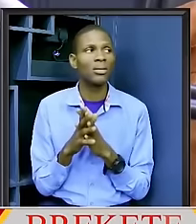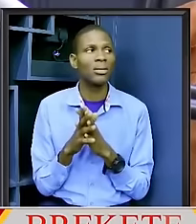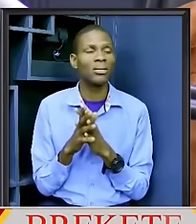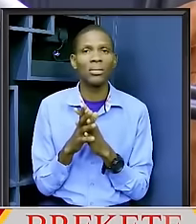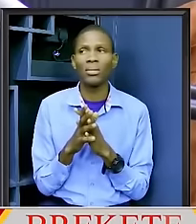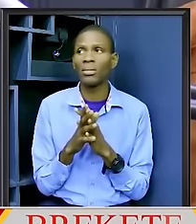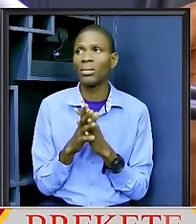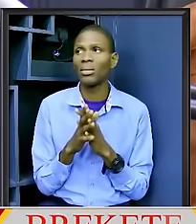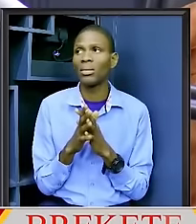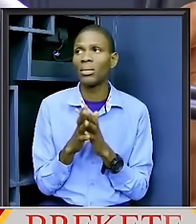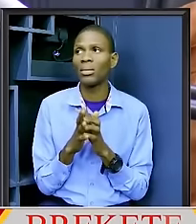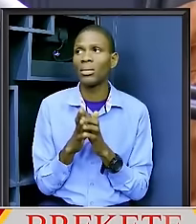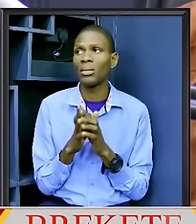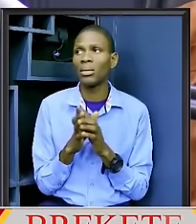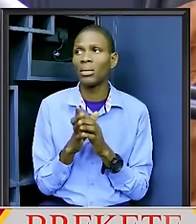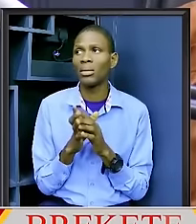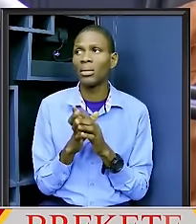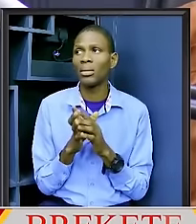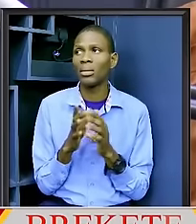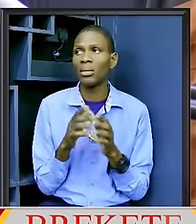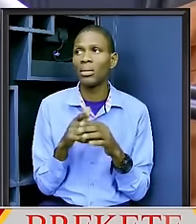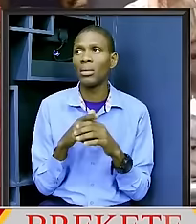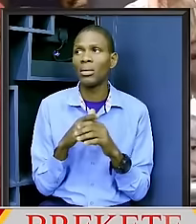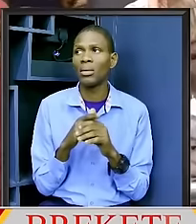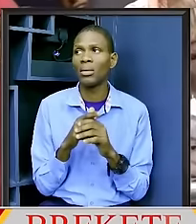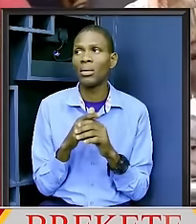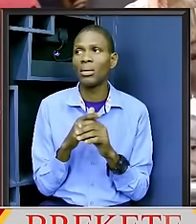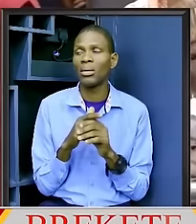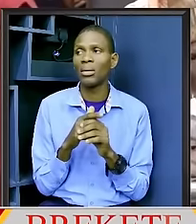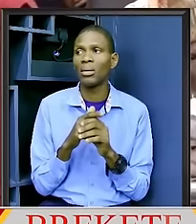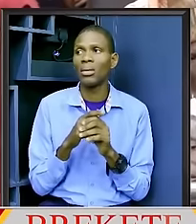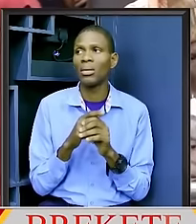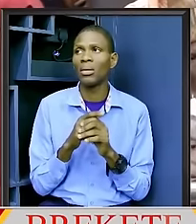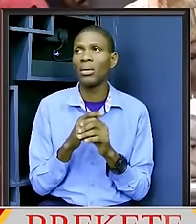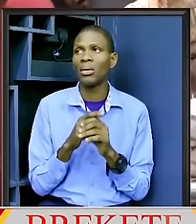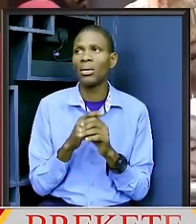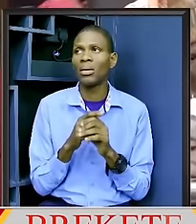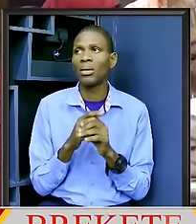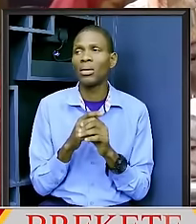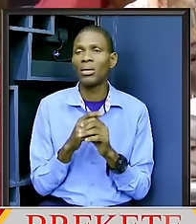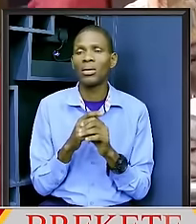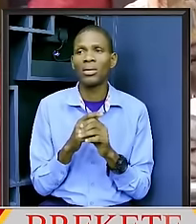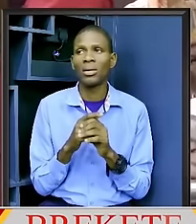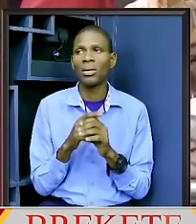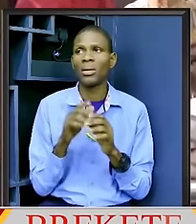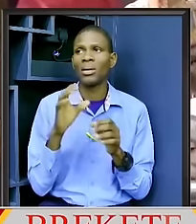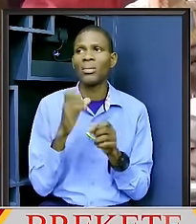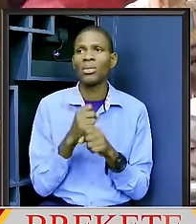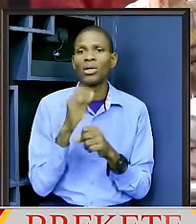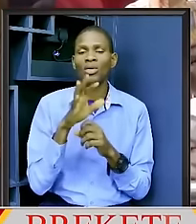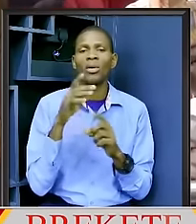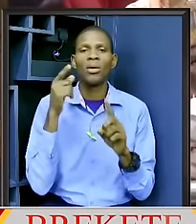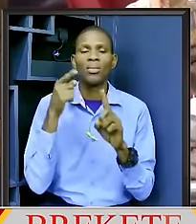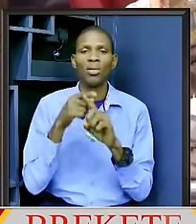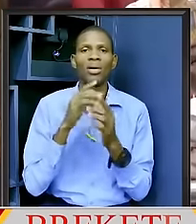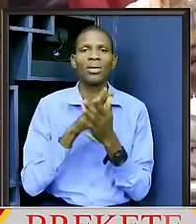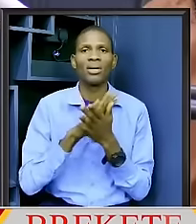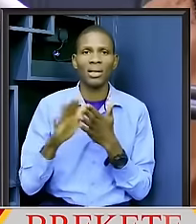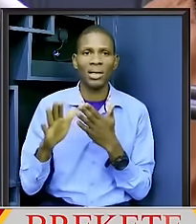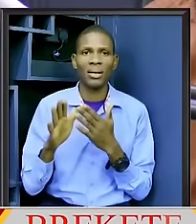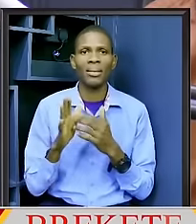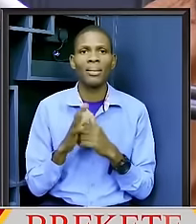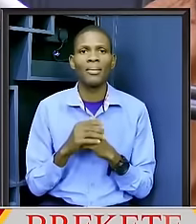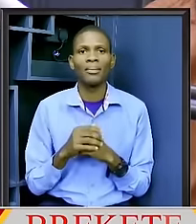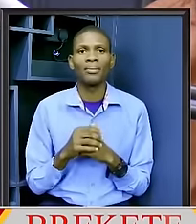talk, please. Sir, I'm just trying. I'm trying just to explain. Myself. Make your points clear. Are we